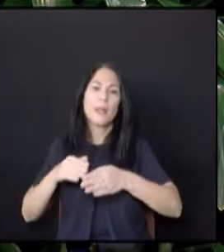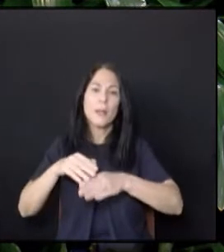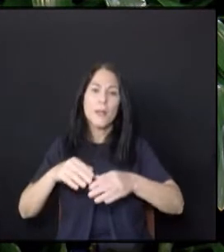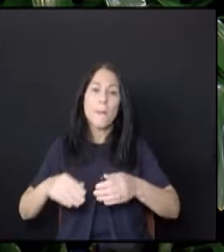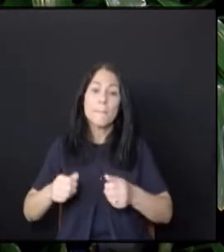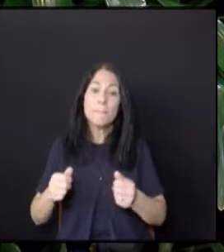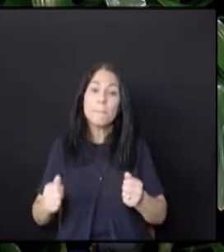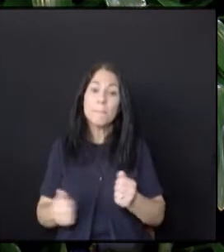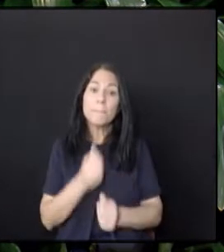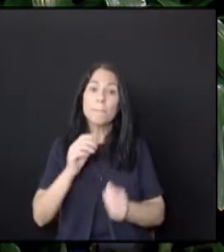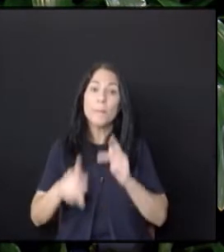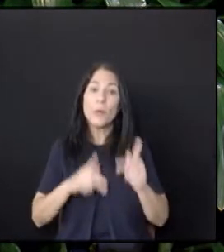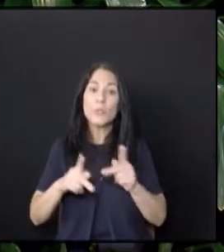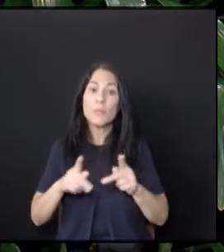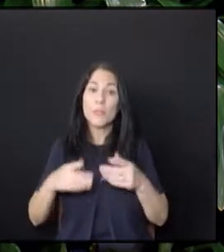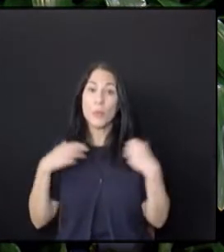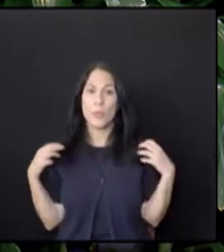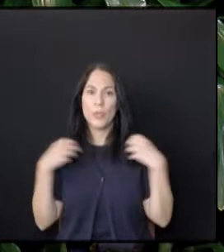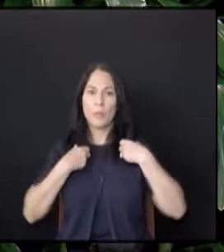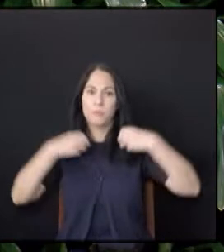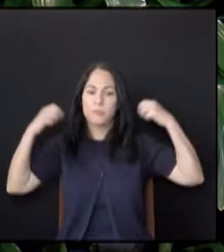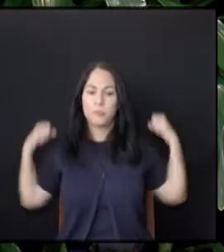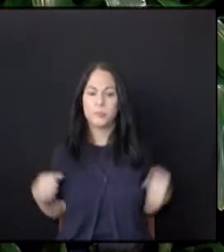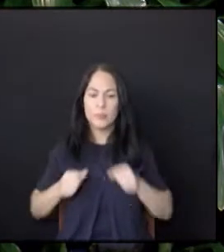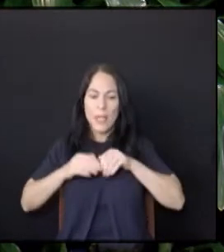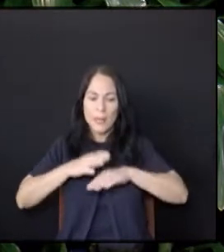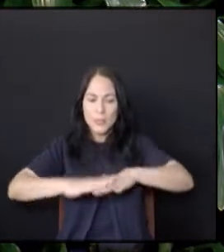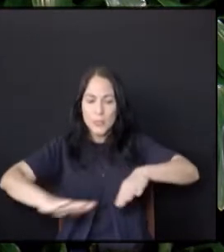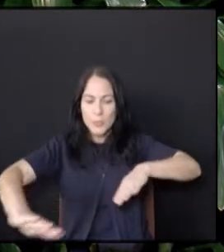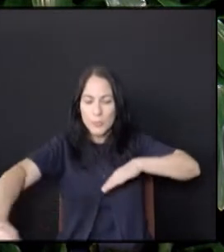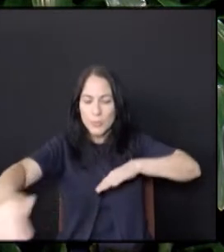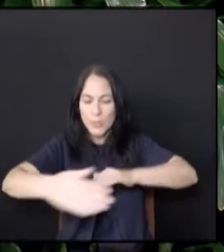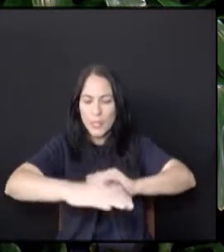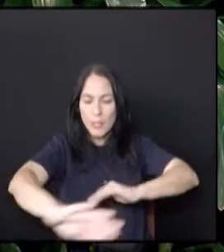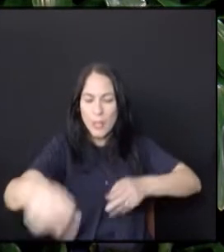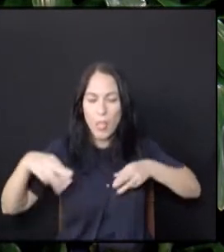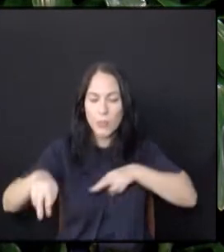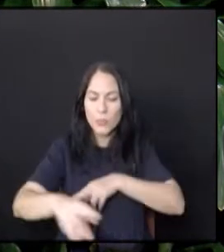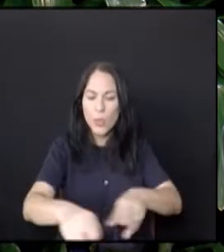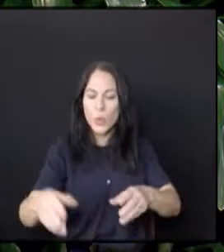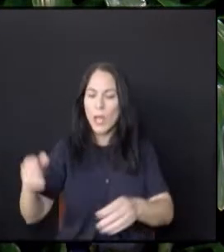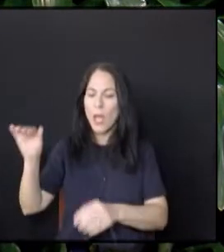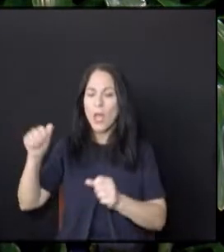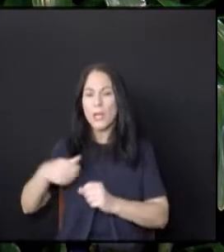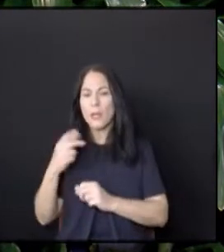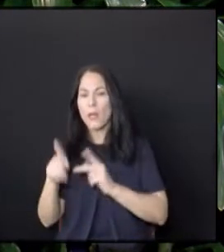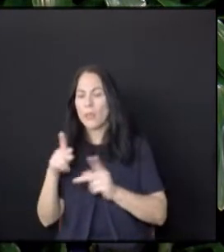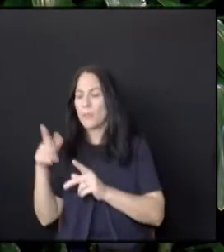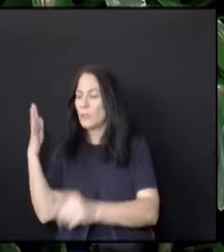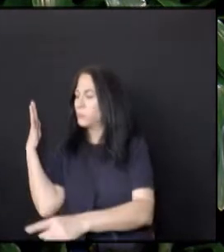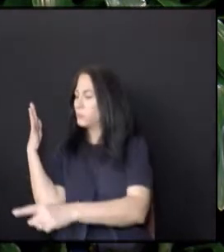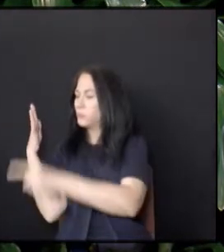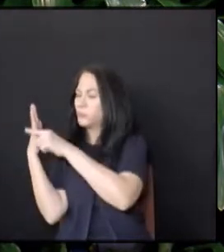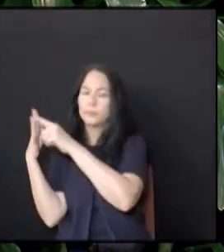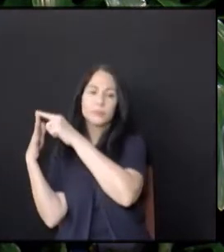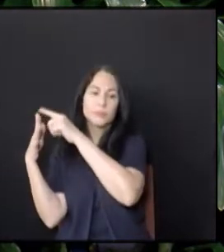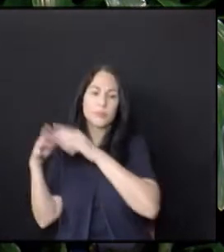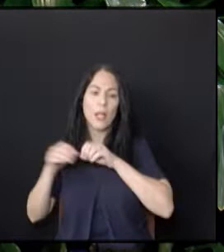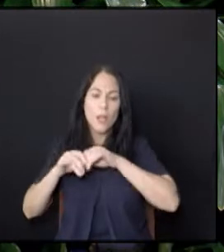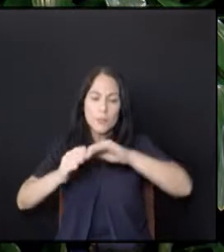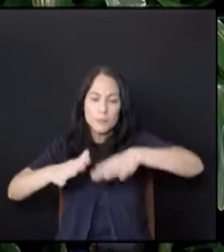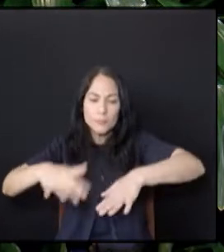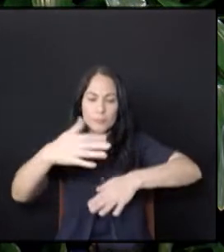on the road, and some others cut branches from the trees and spread them on the road. And the crowds that went before him and that followed him were